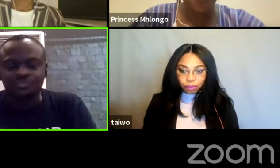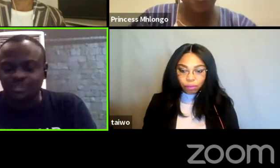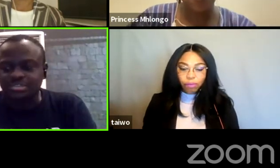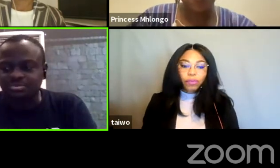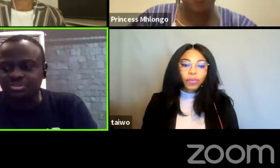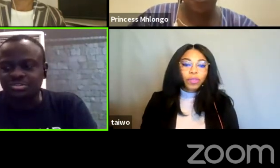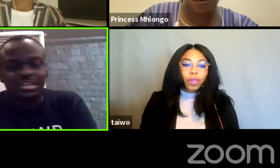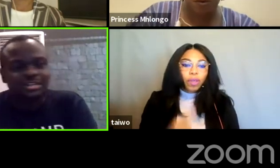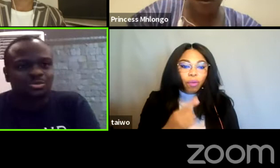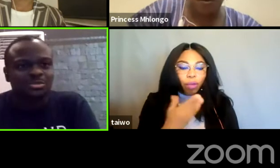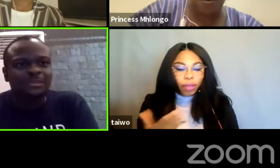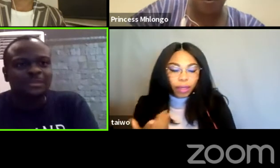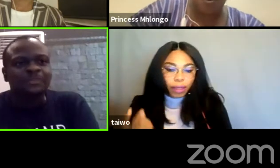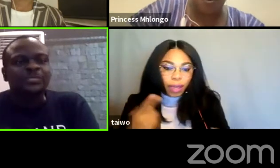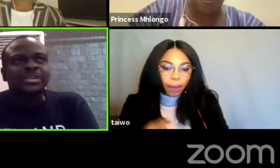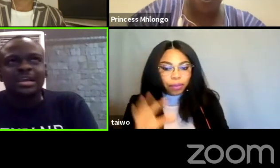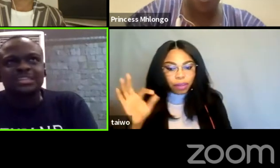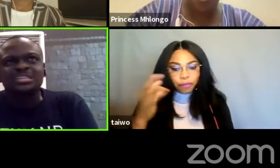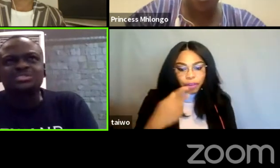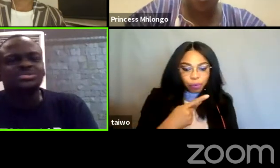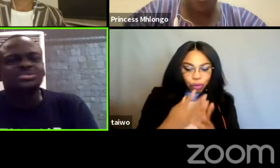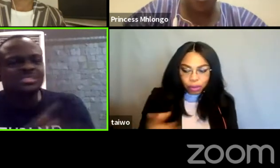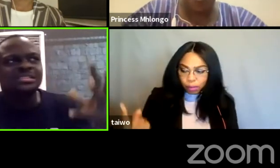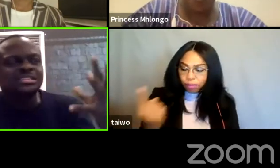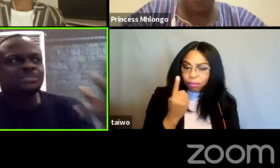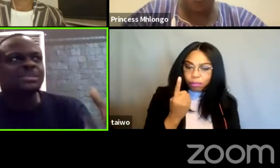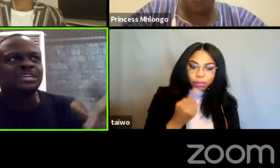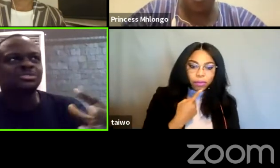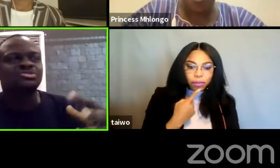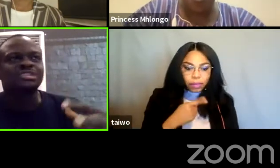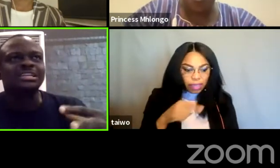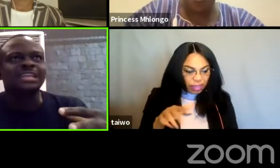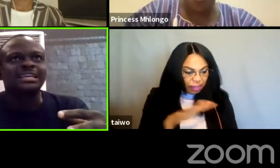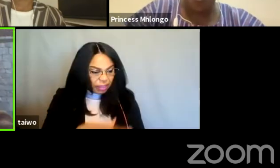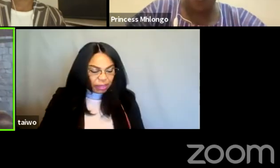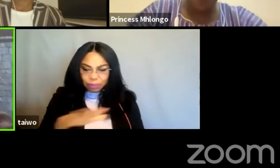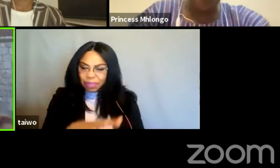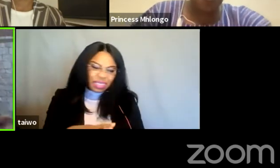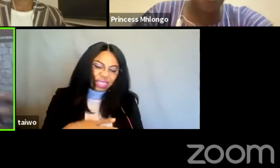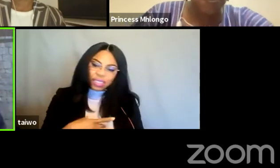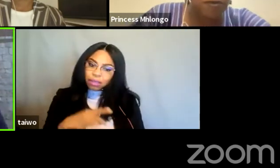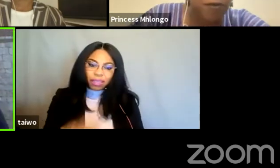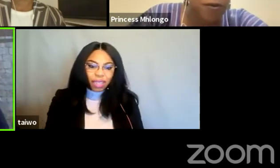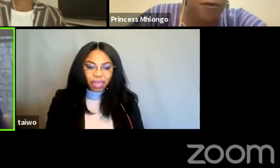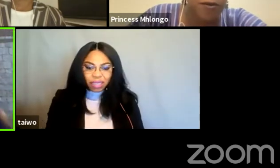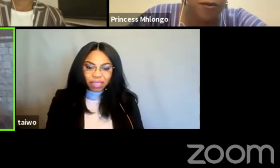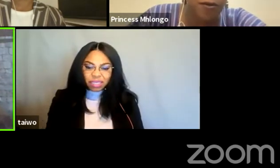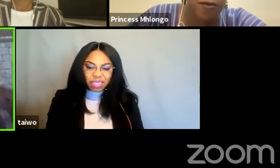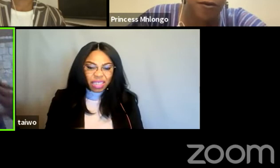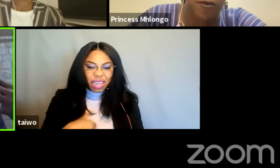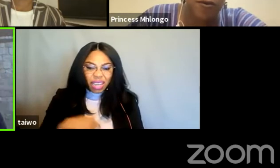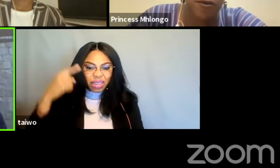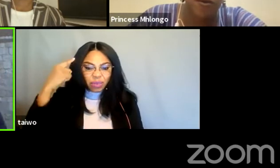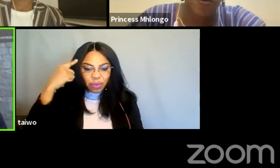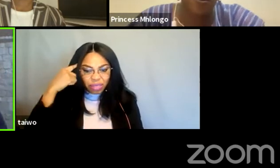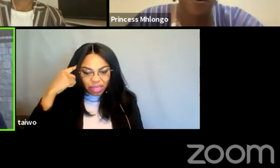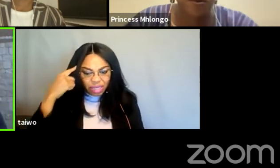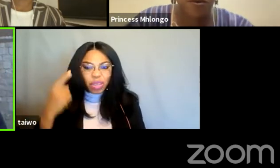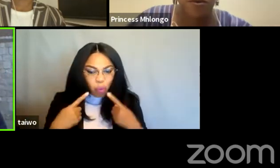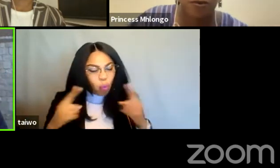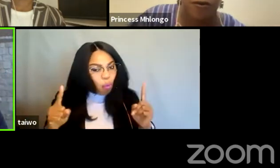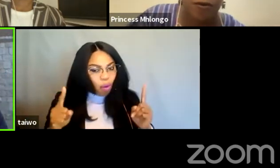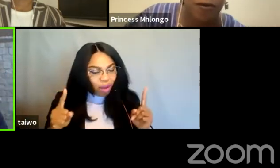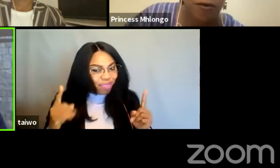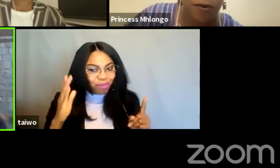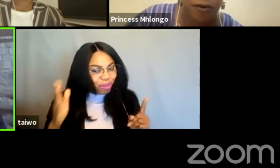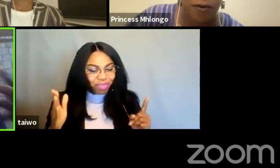One fringe producer came to me and said, you know, this space, I don't really like it that much. I don't think it can work. So